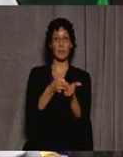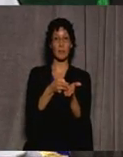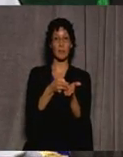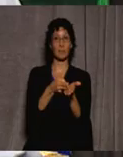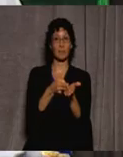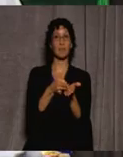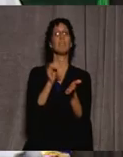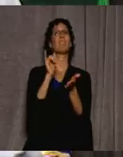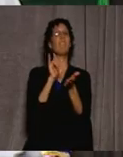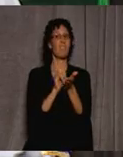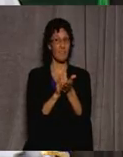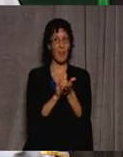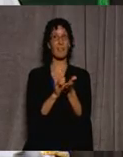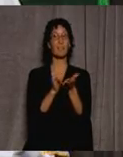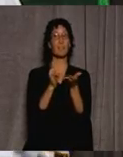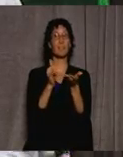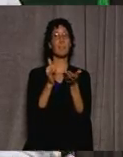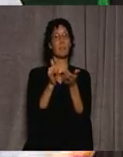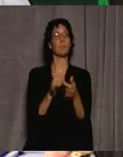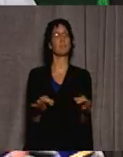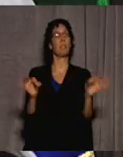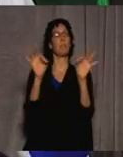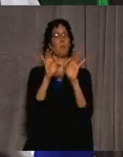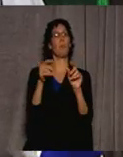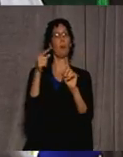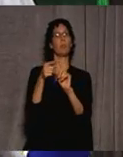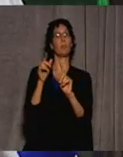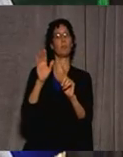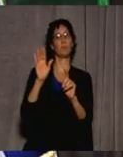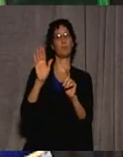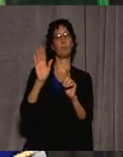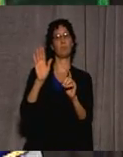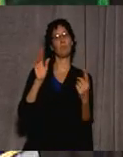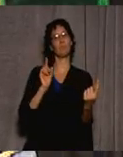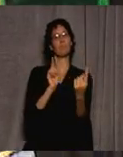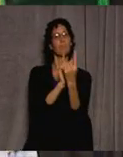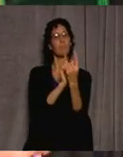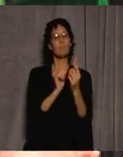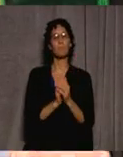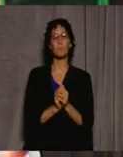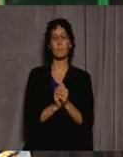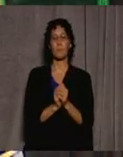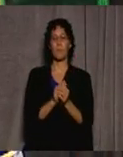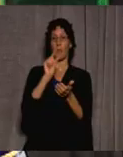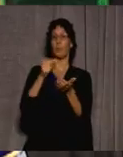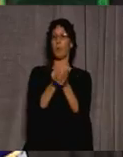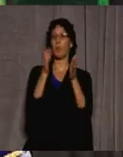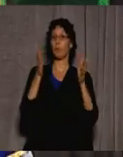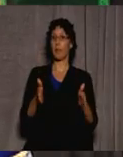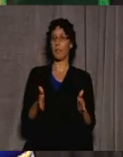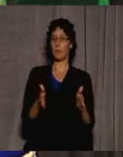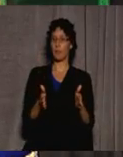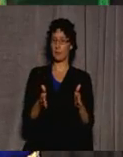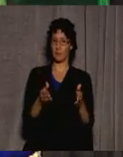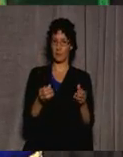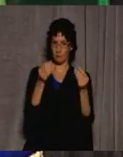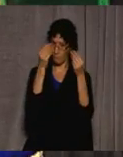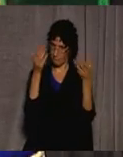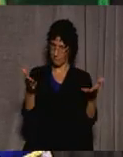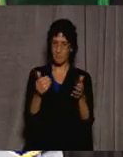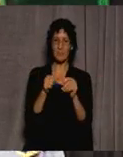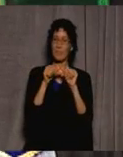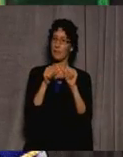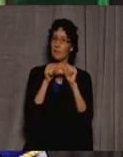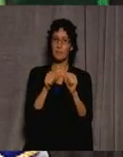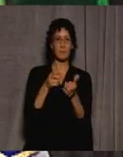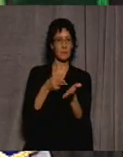are counting on. So I end these words to the graduates: maintain your integrity. It's